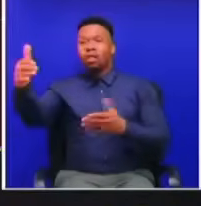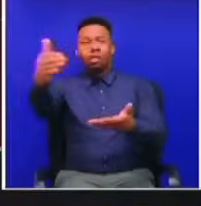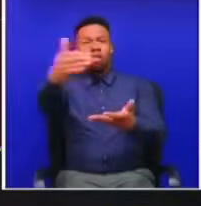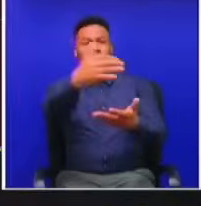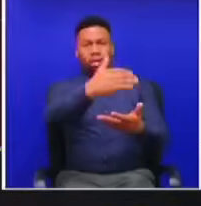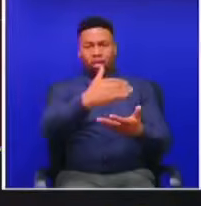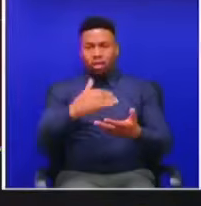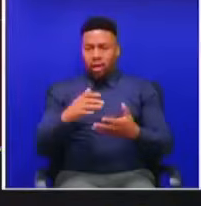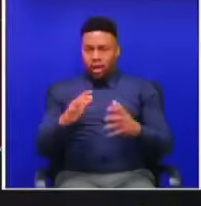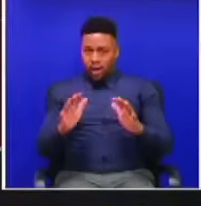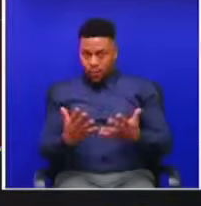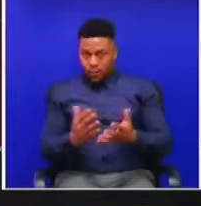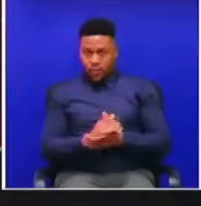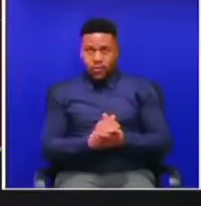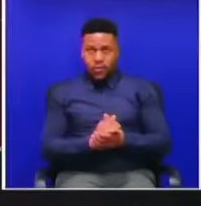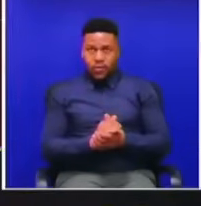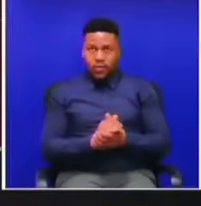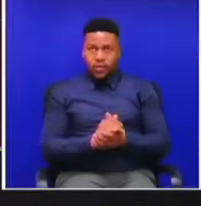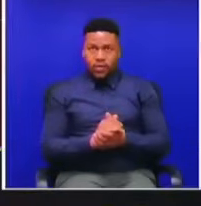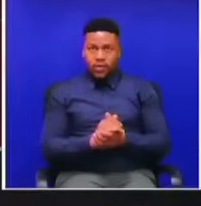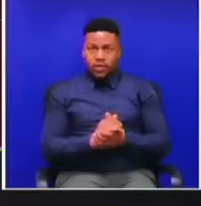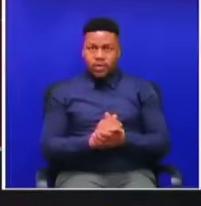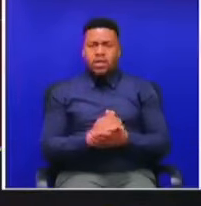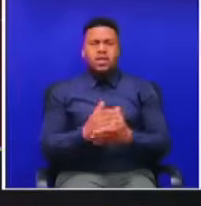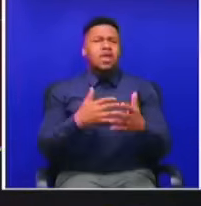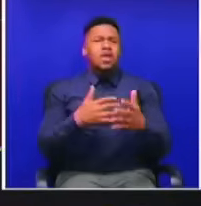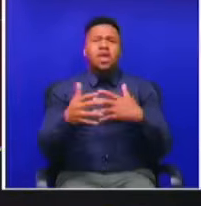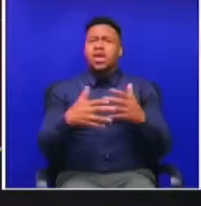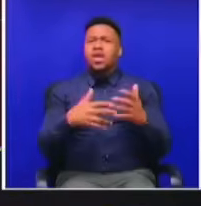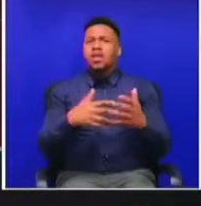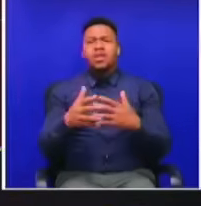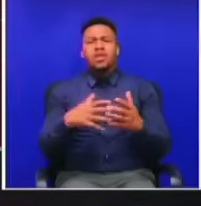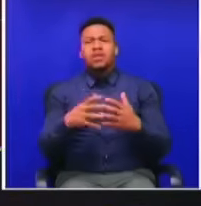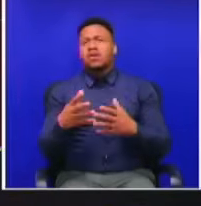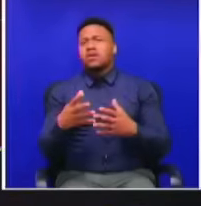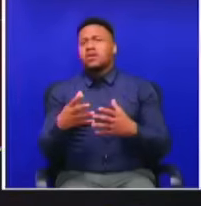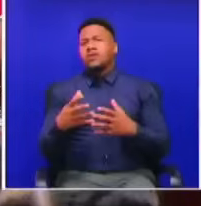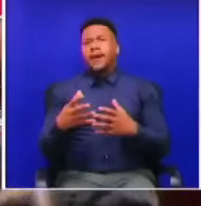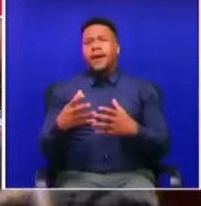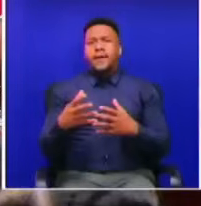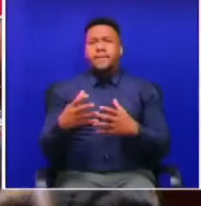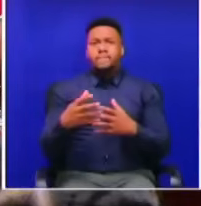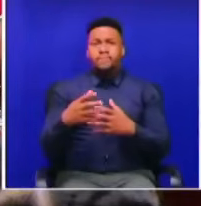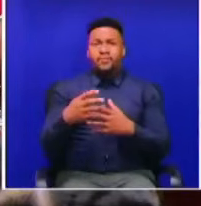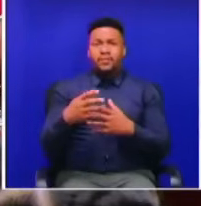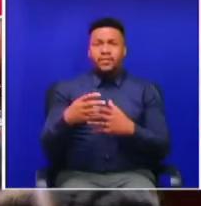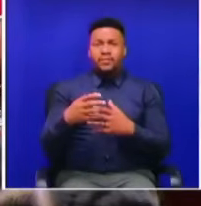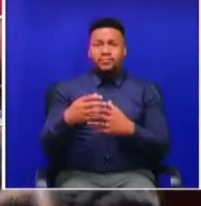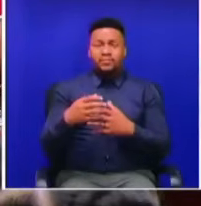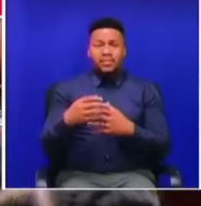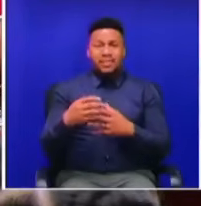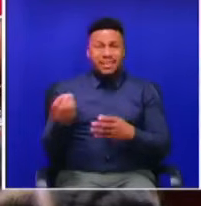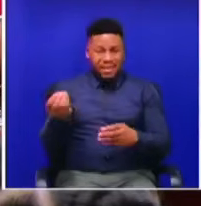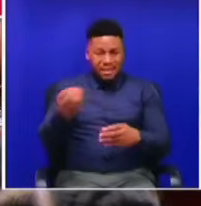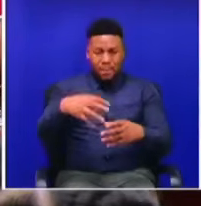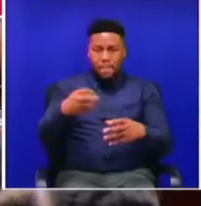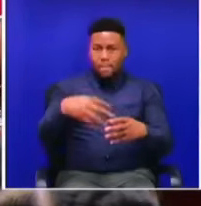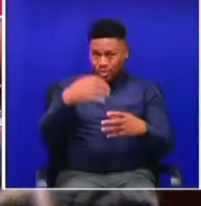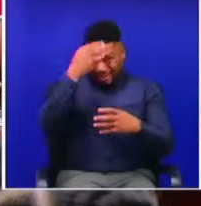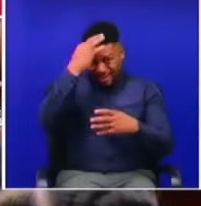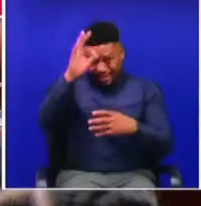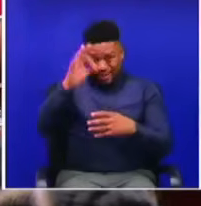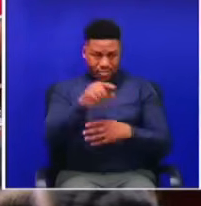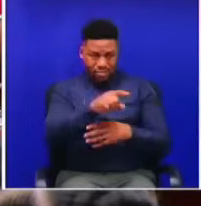whatever input the government can make to set up a state bank, that will be the ideal